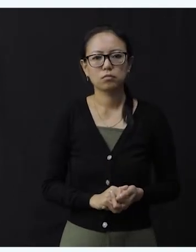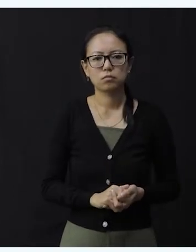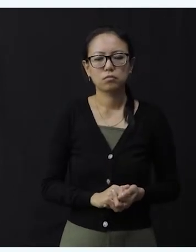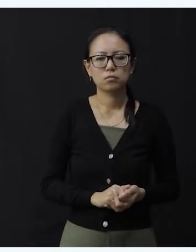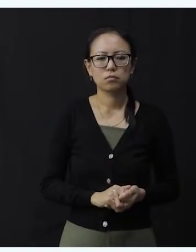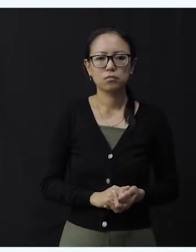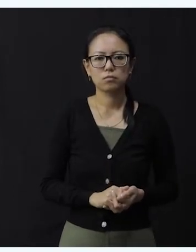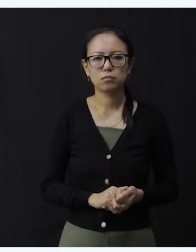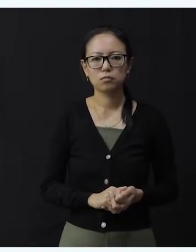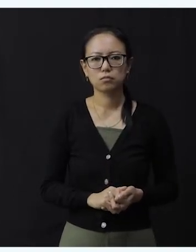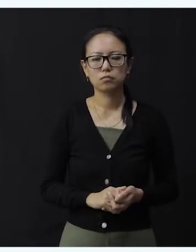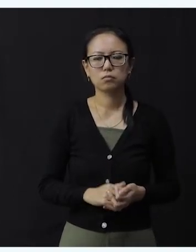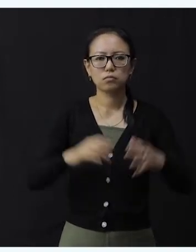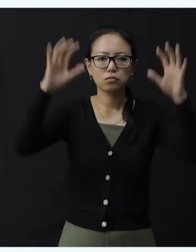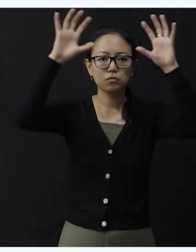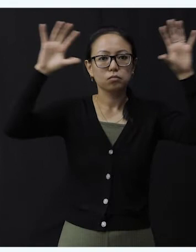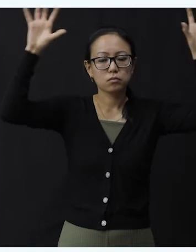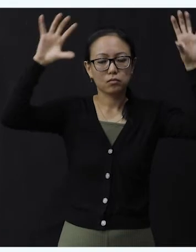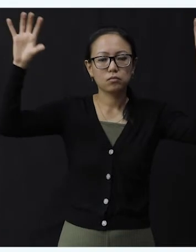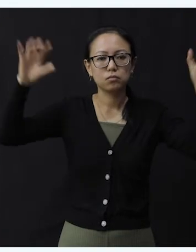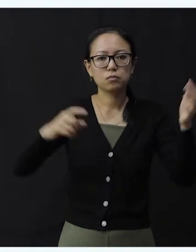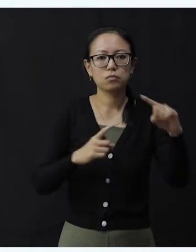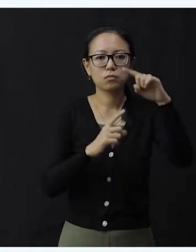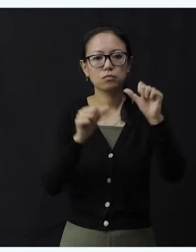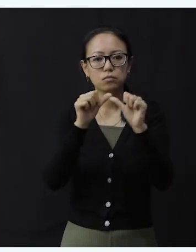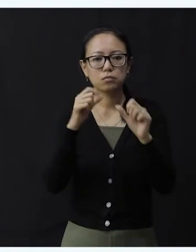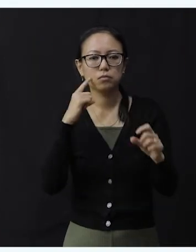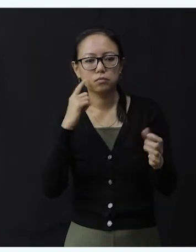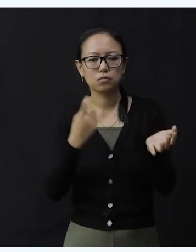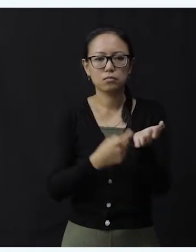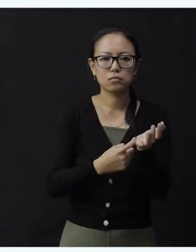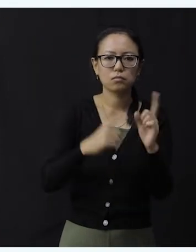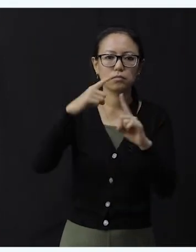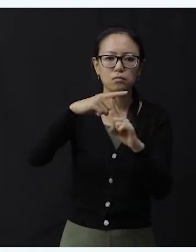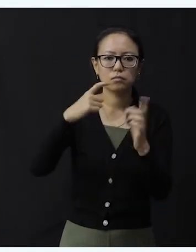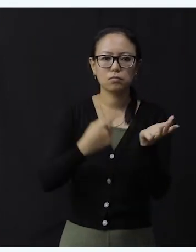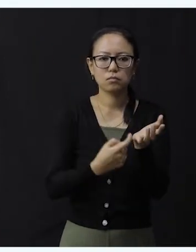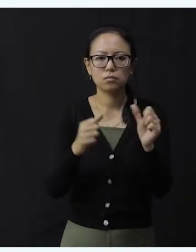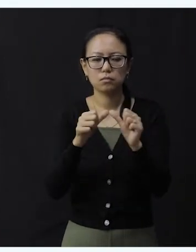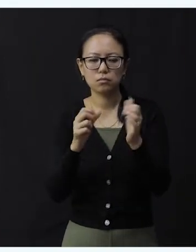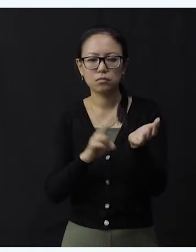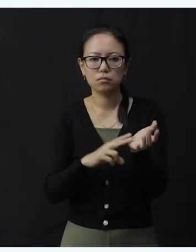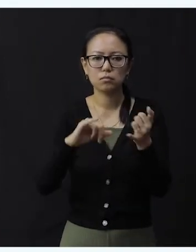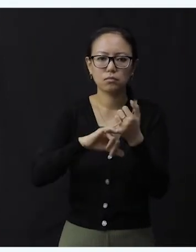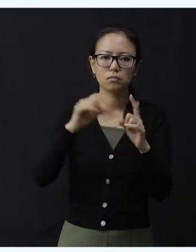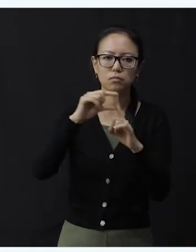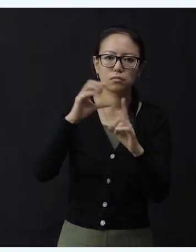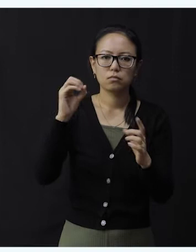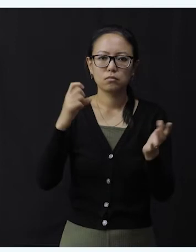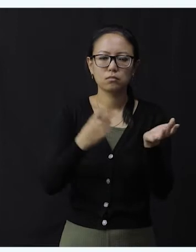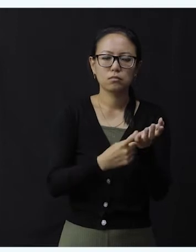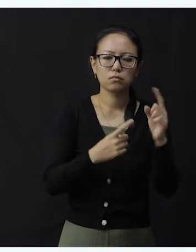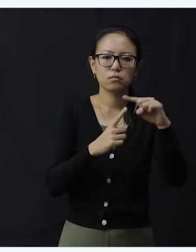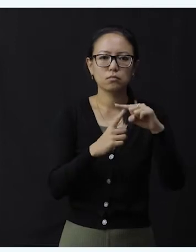they fly in the sky, okay? They fly in the sky. You can see an aeroplane flying in the sky,